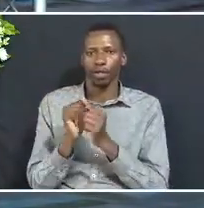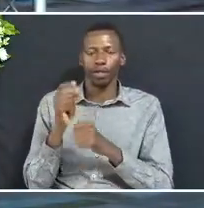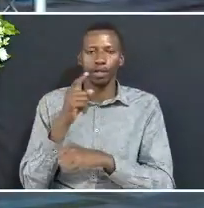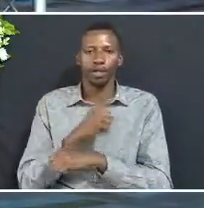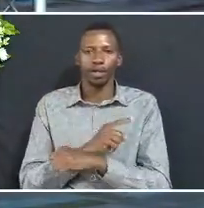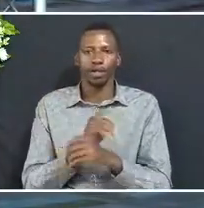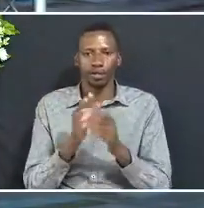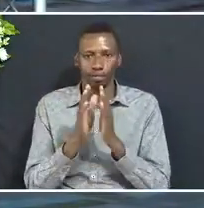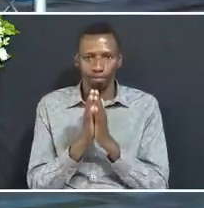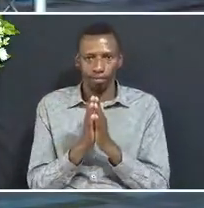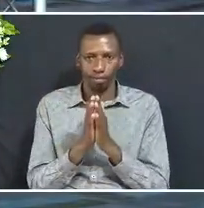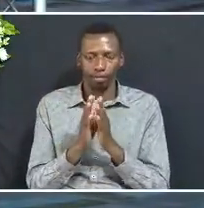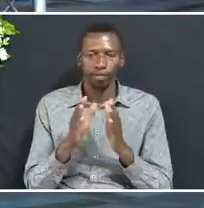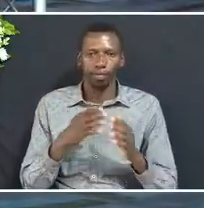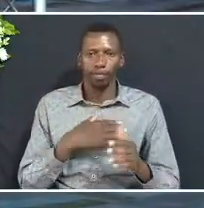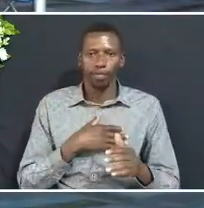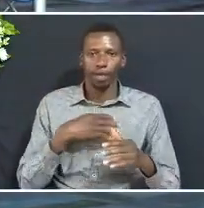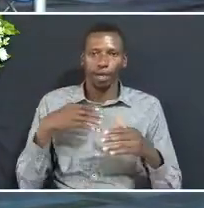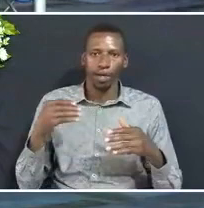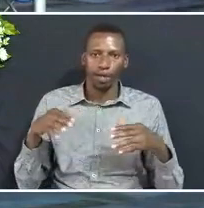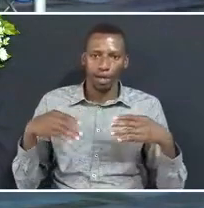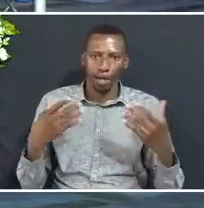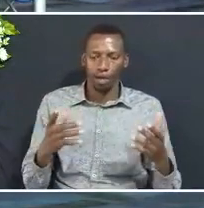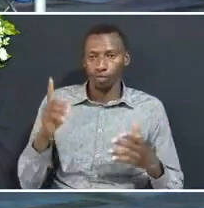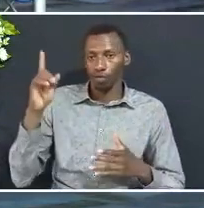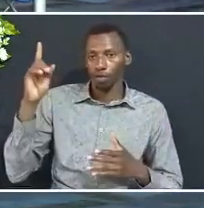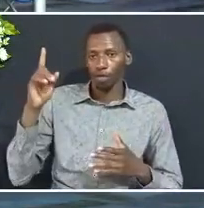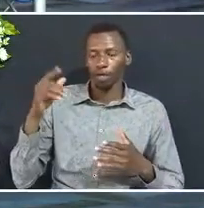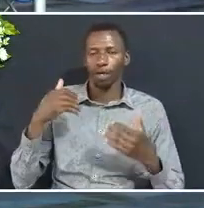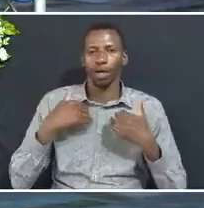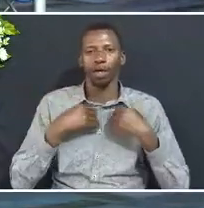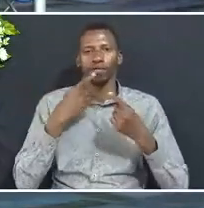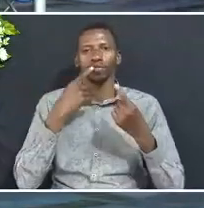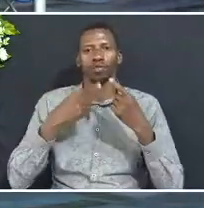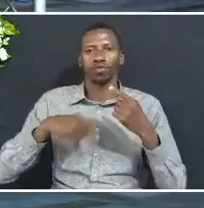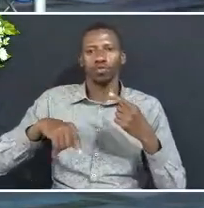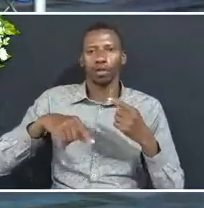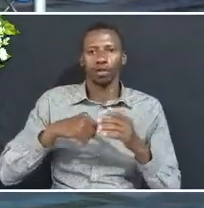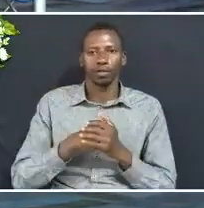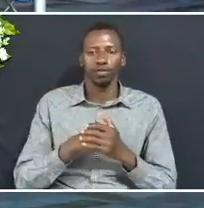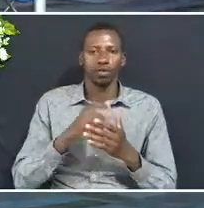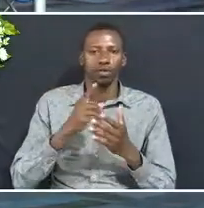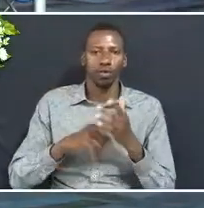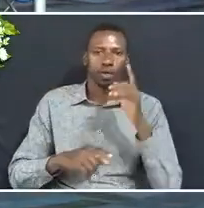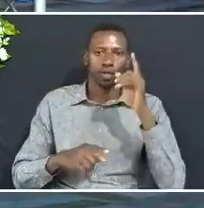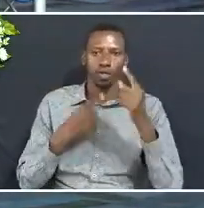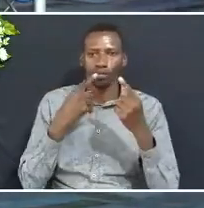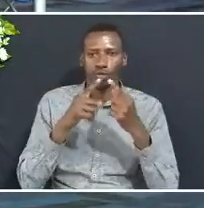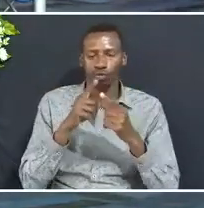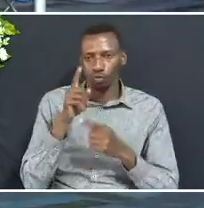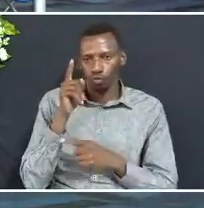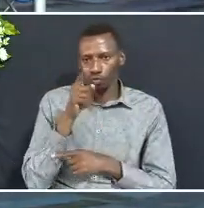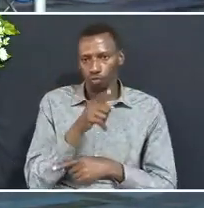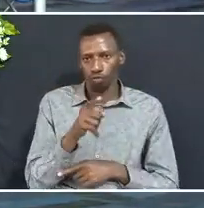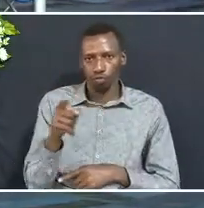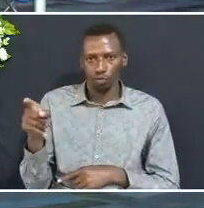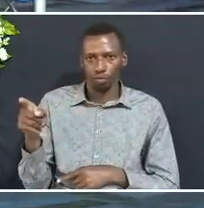way he has spoken to us. Whatever he spoke to you, representatively